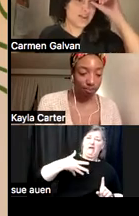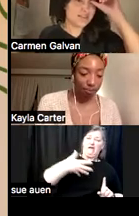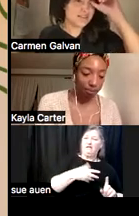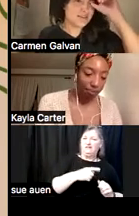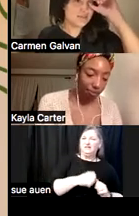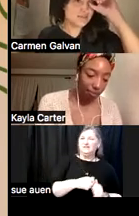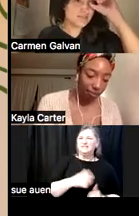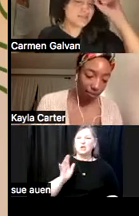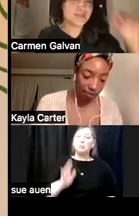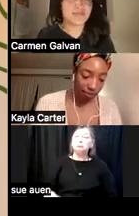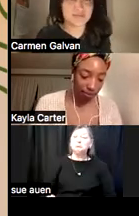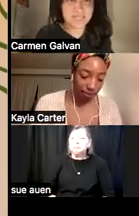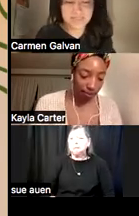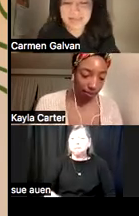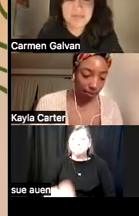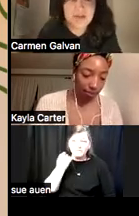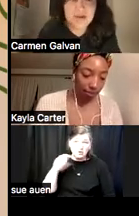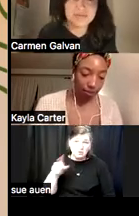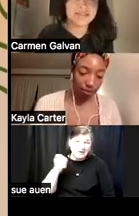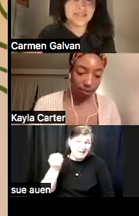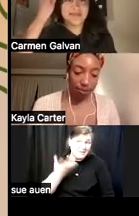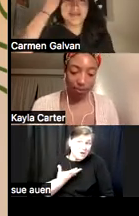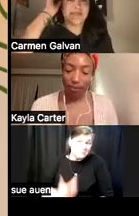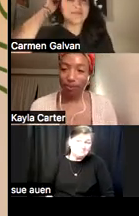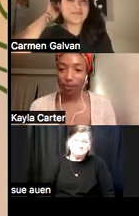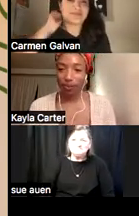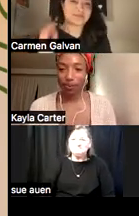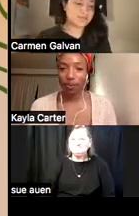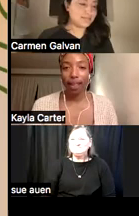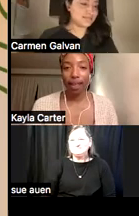the front end. So if that's something you folks need, let me know.